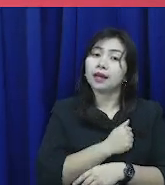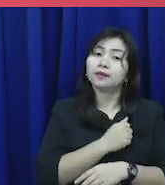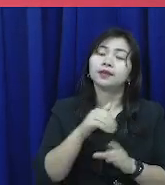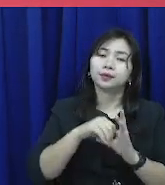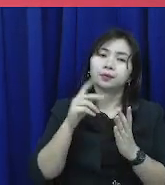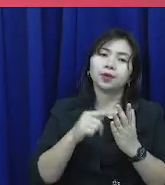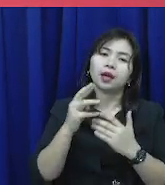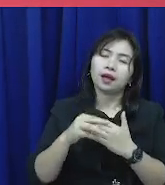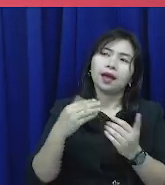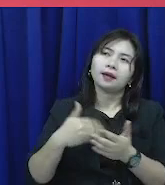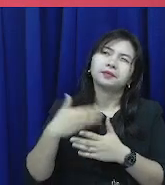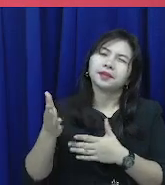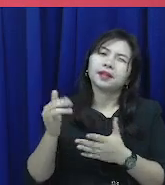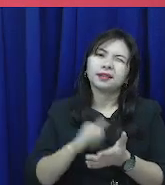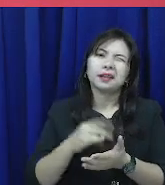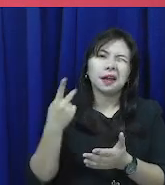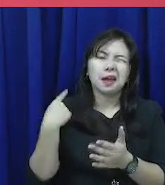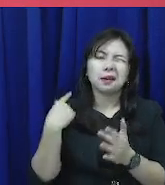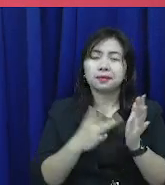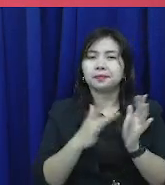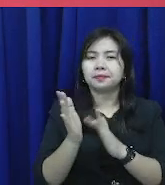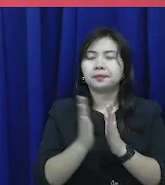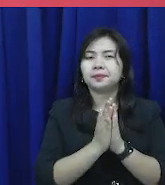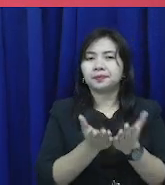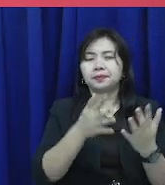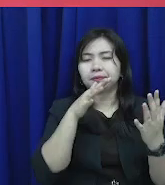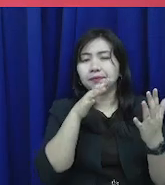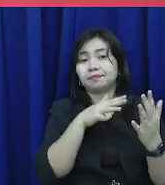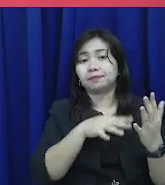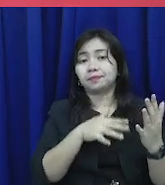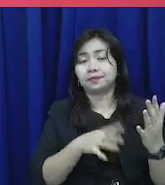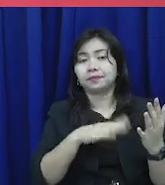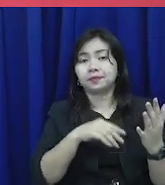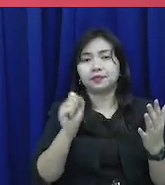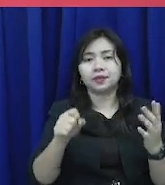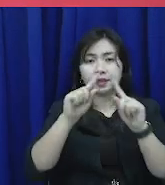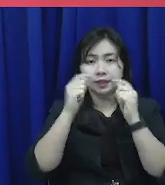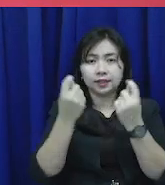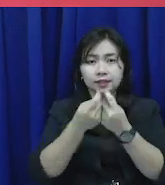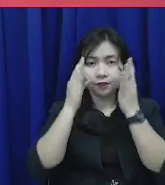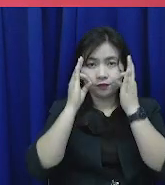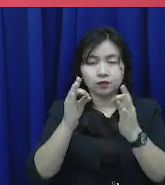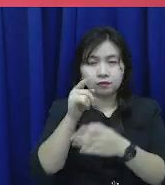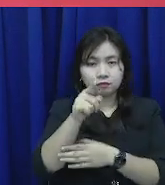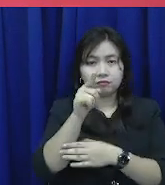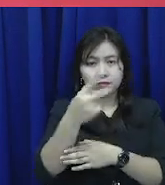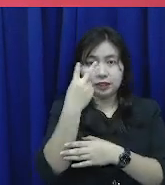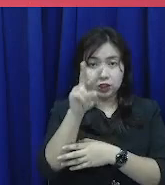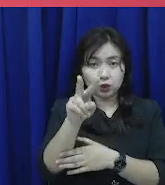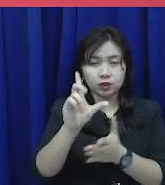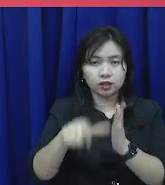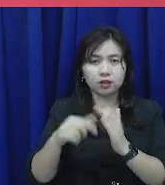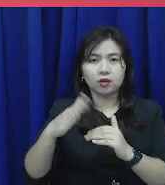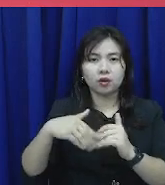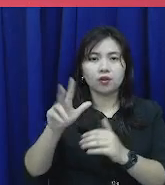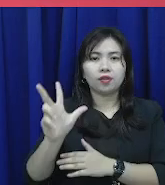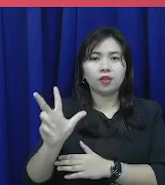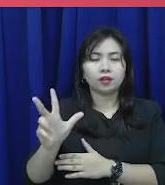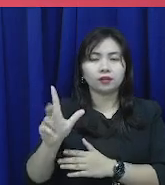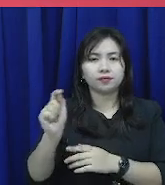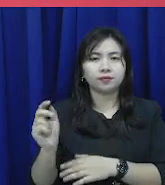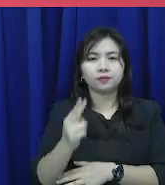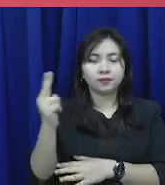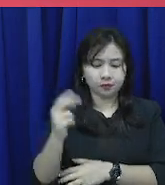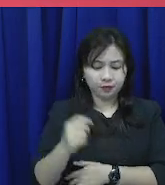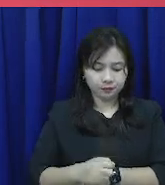After this Mamaya may mga bible studies and Do not forget team Focus mamaya kitang kita-kita tayo on the third Thursday